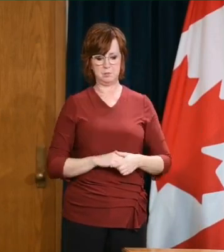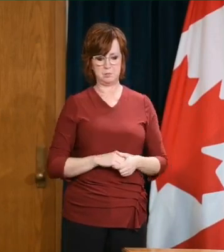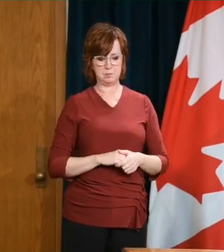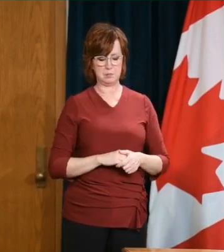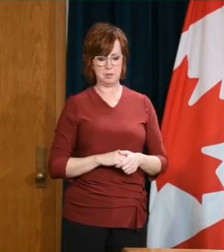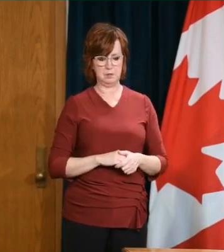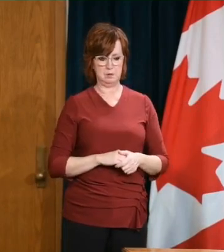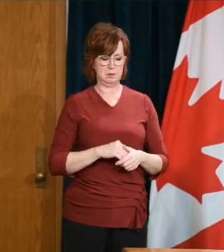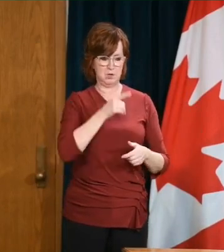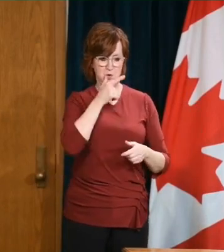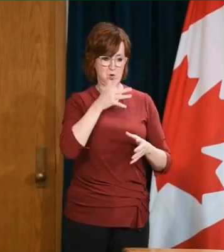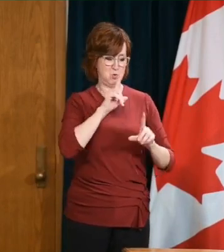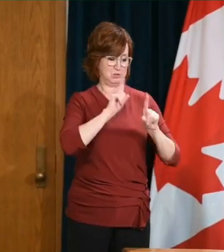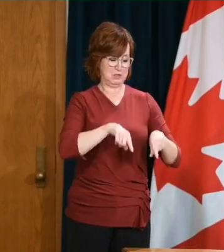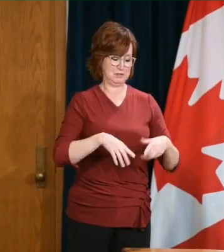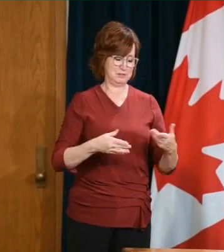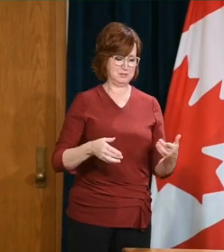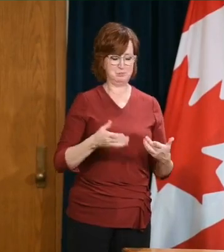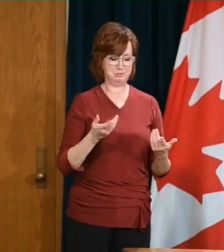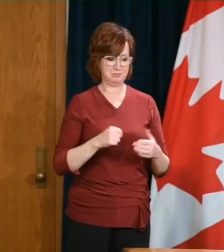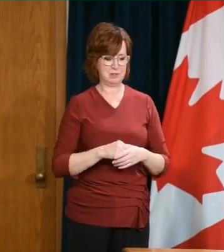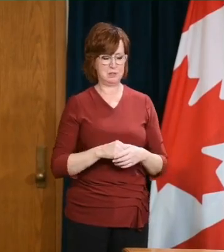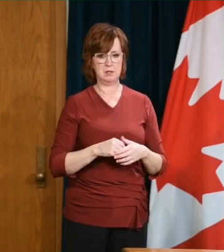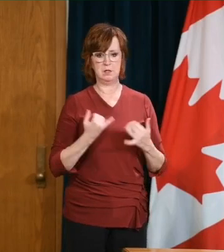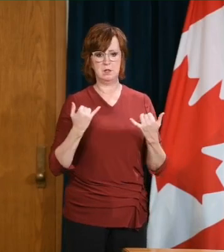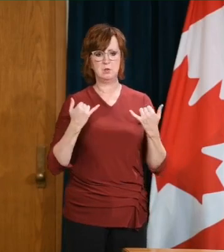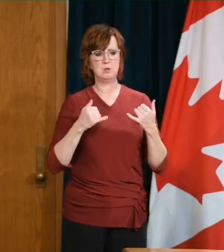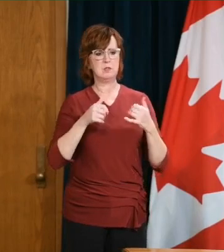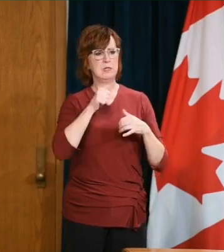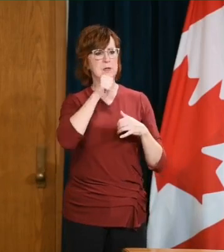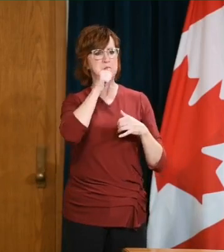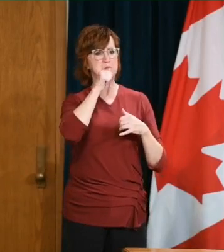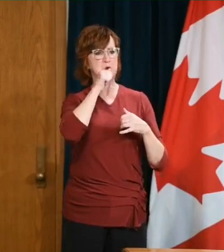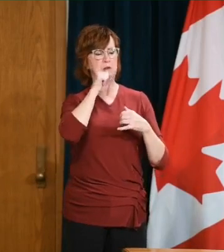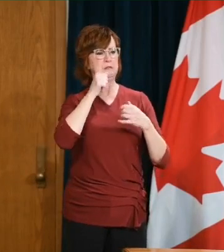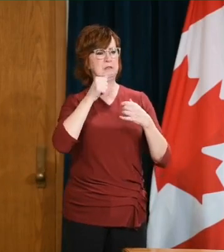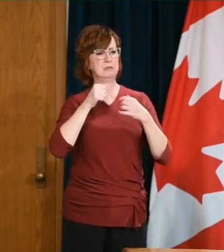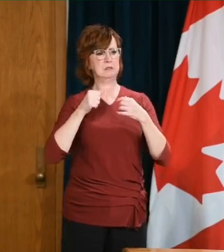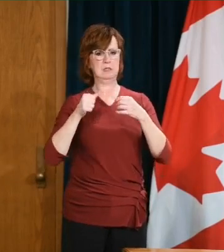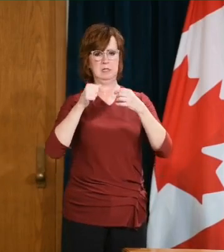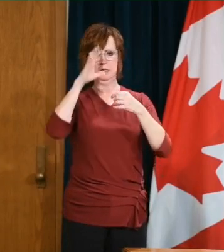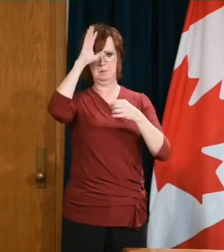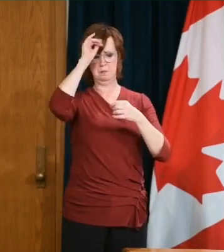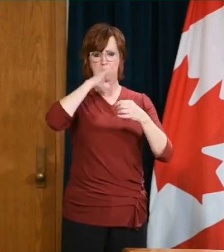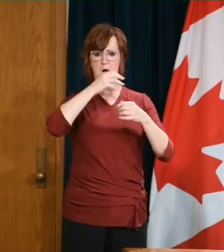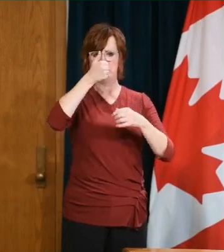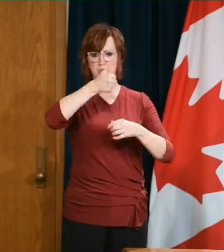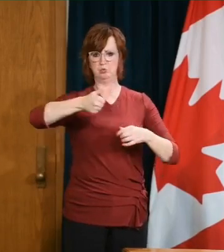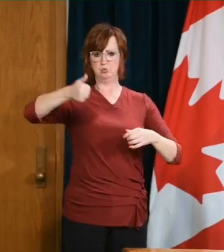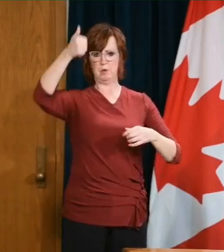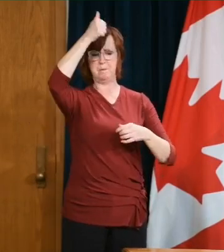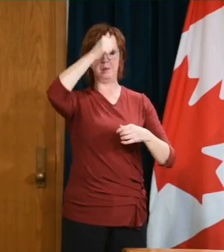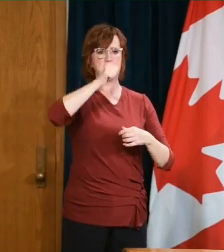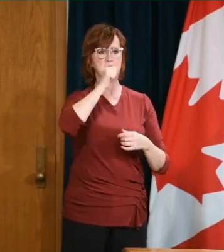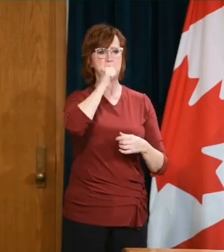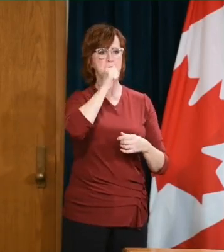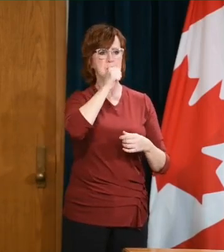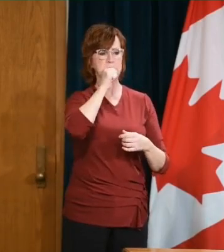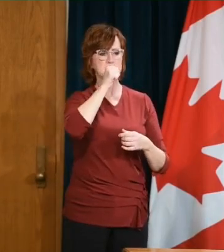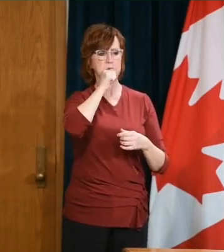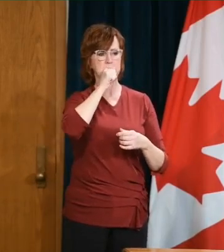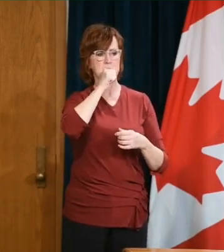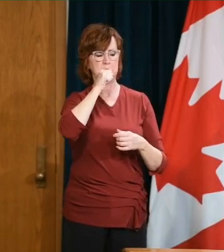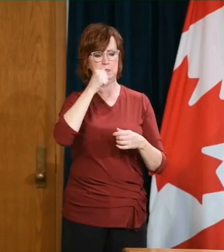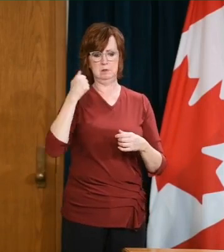whoever feels like they want to answer it. Today, the Privacy Commissioner put out a statement kind of encouraging more transparency,